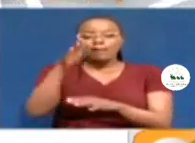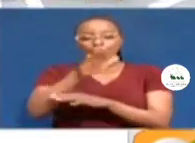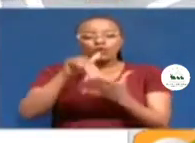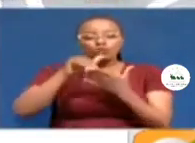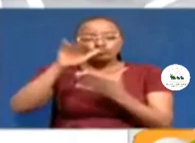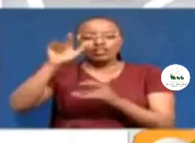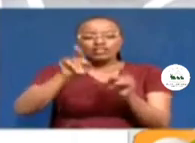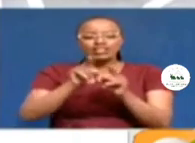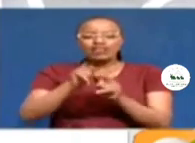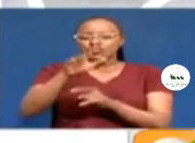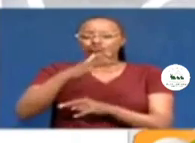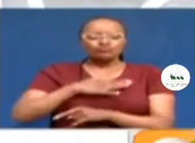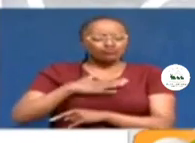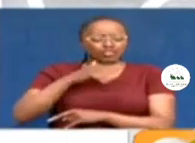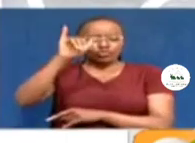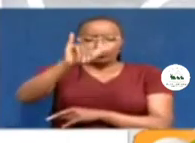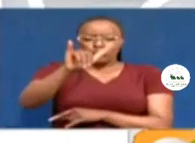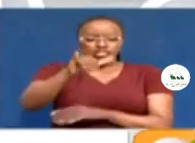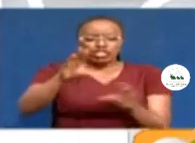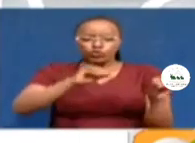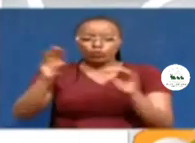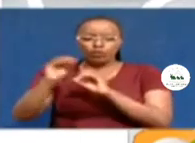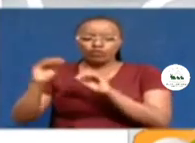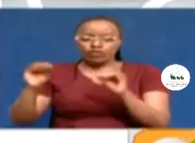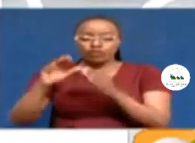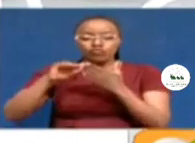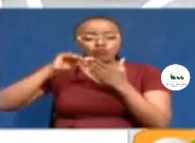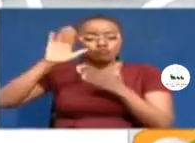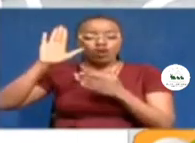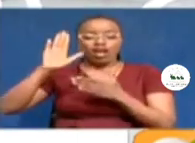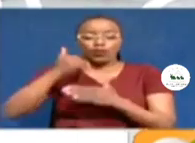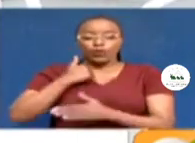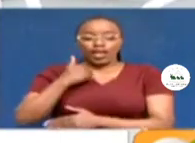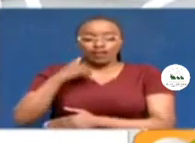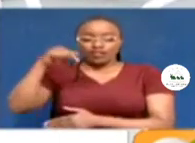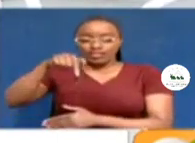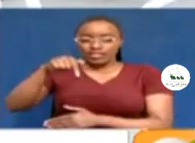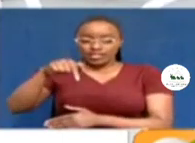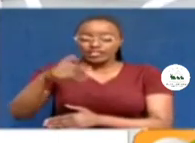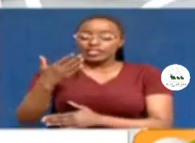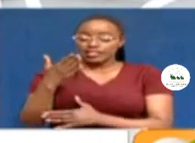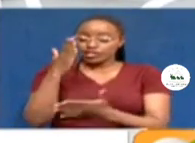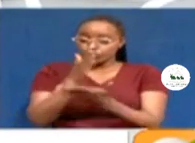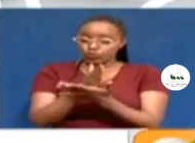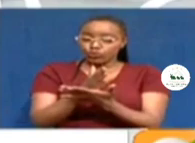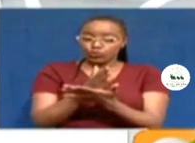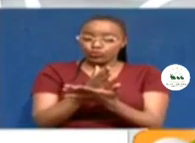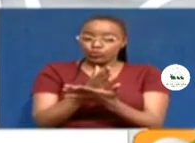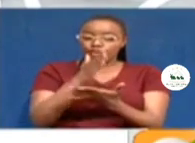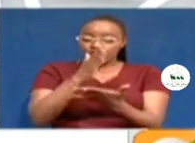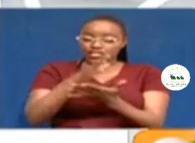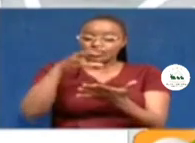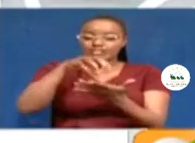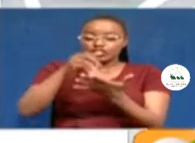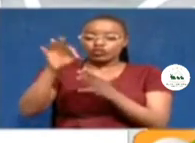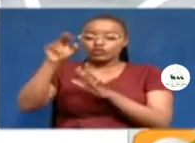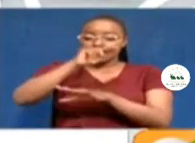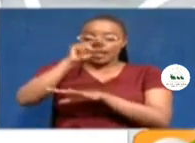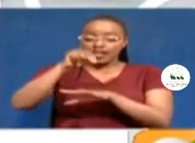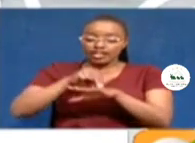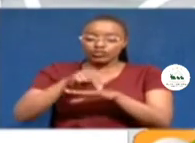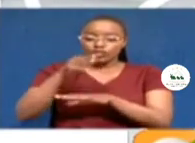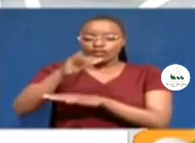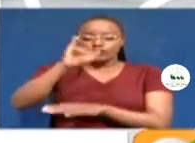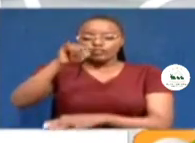Plenty more ahead. Don't even touch that dial. So much more ahead. This is the real State of the Nation, right